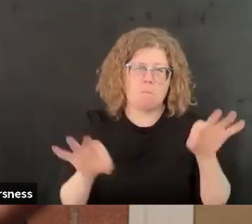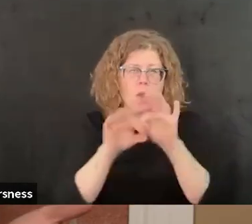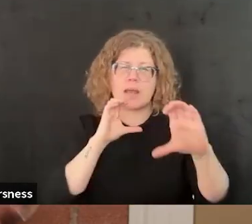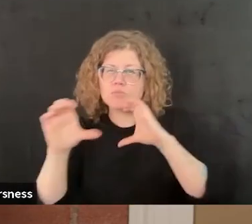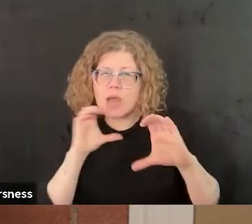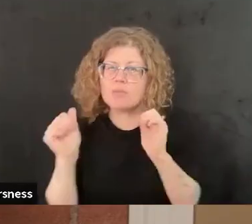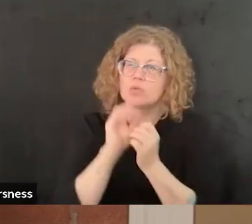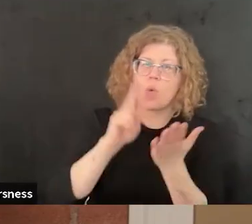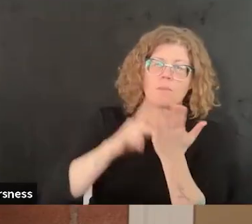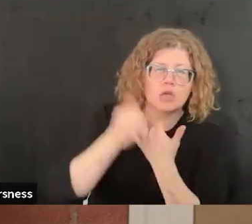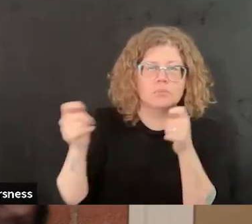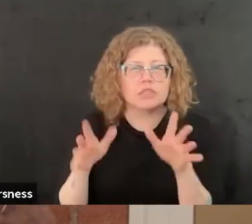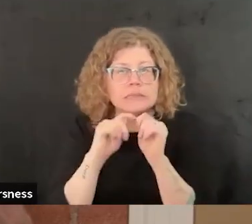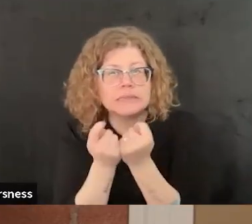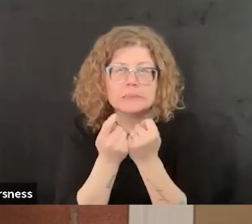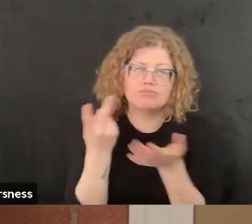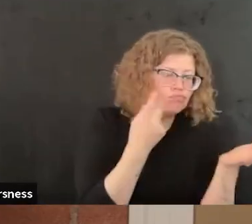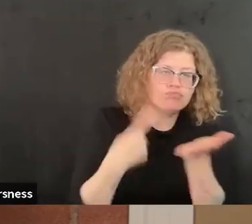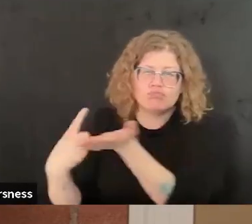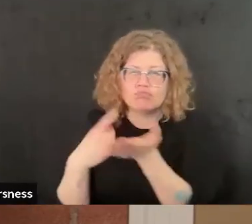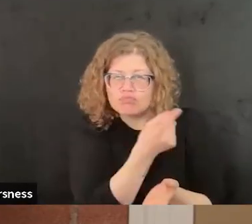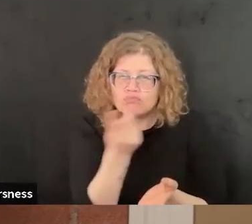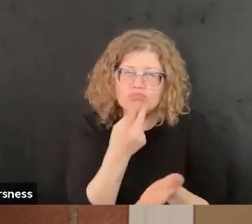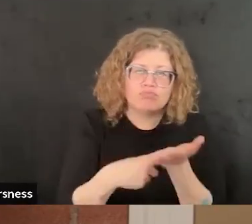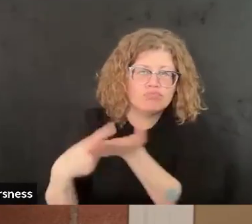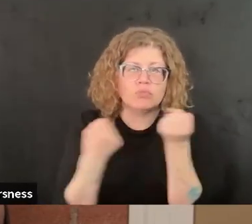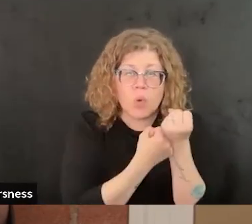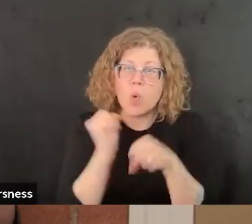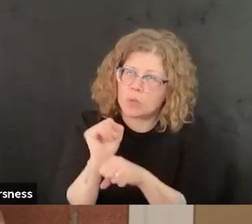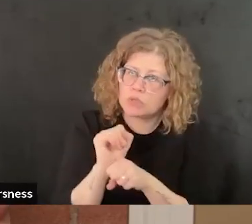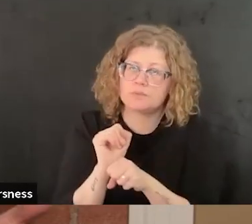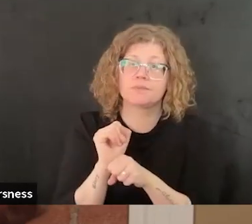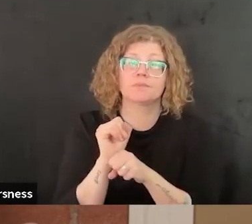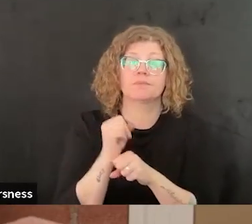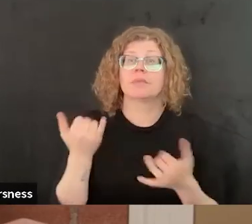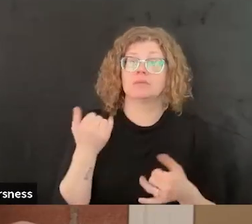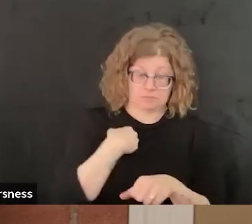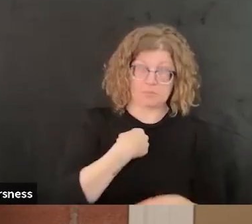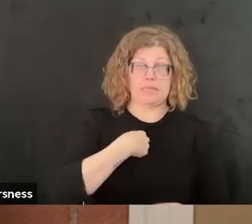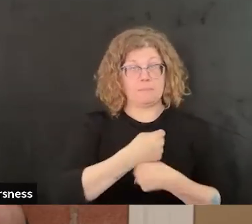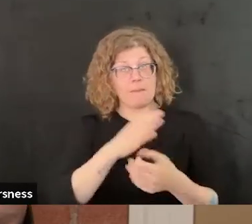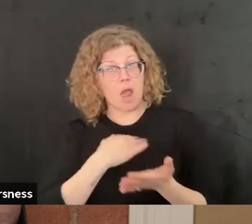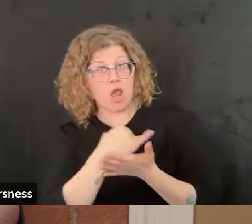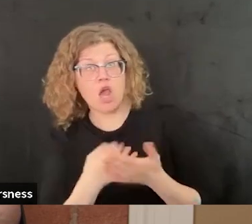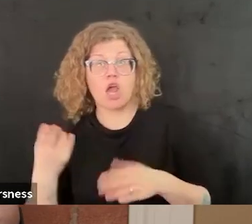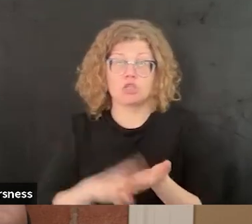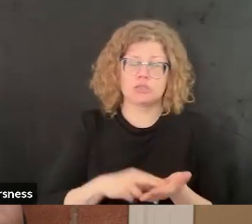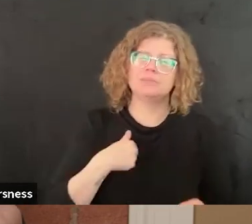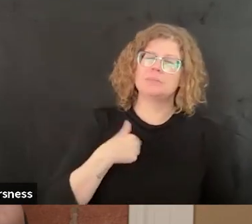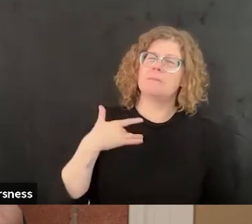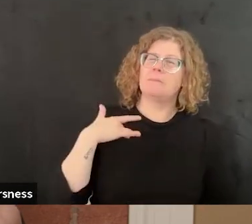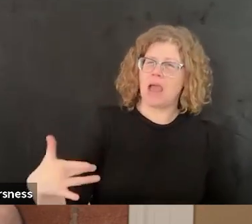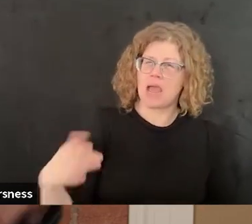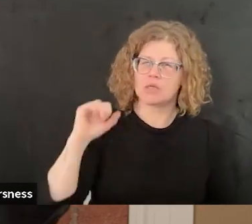manager to lay out these milestones in a way that are going to work for you. When I do an artist contract, I usually do the